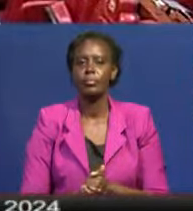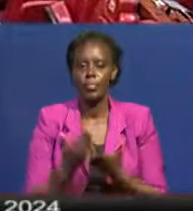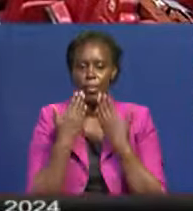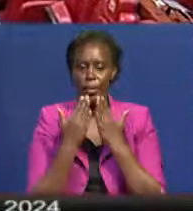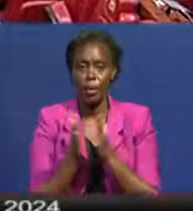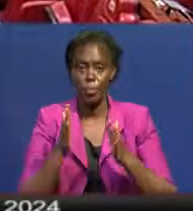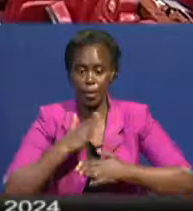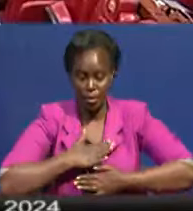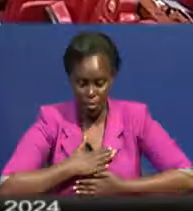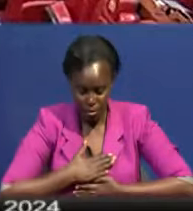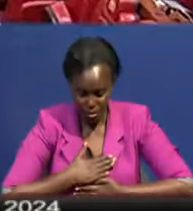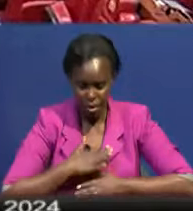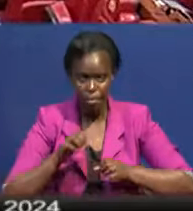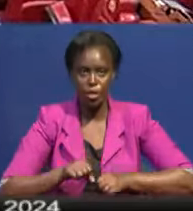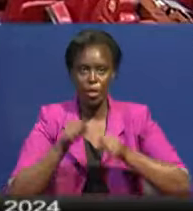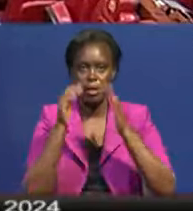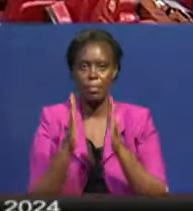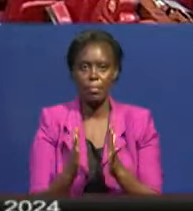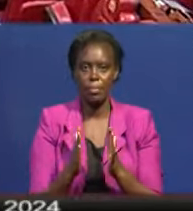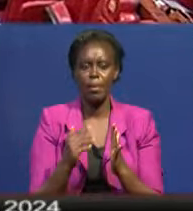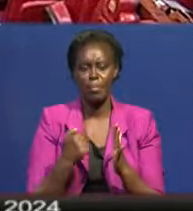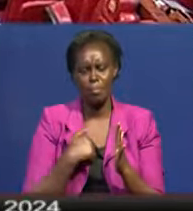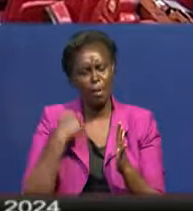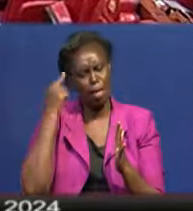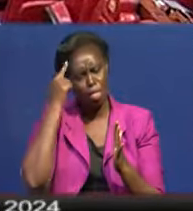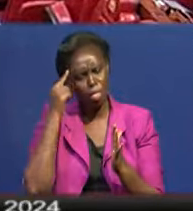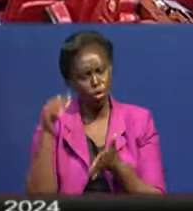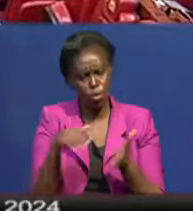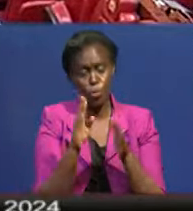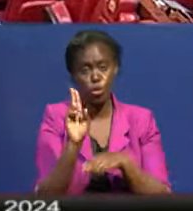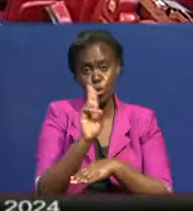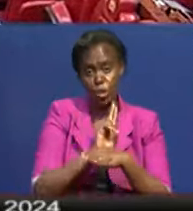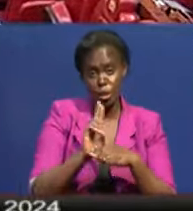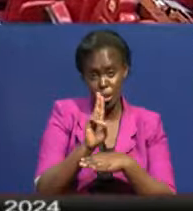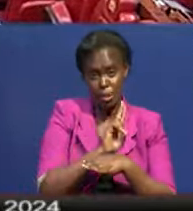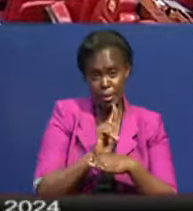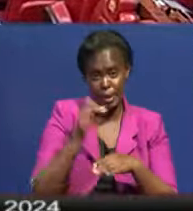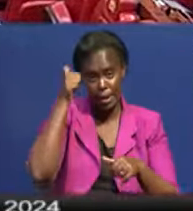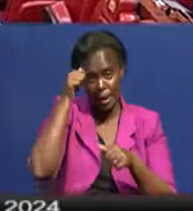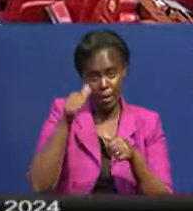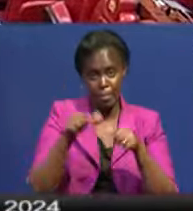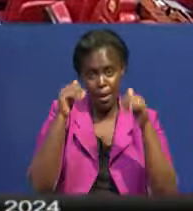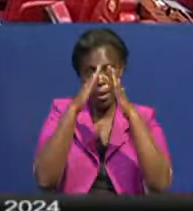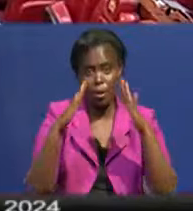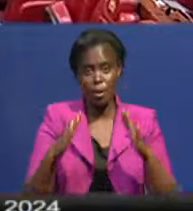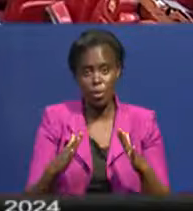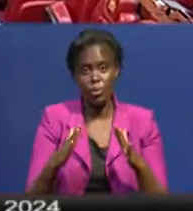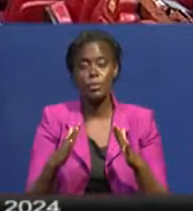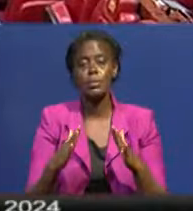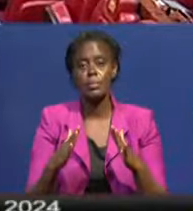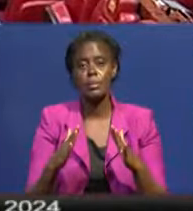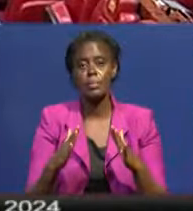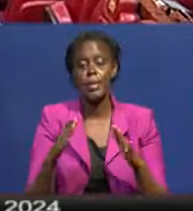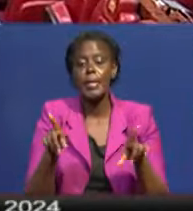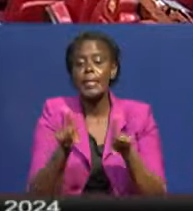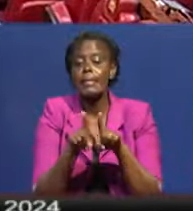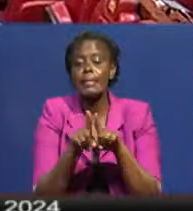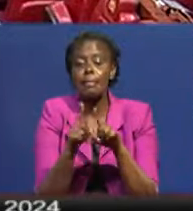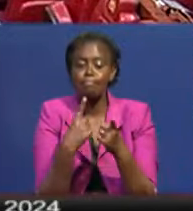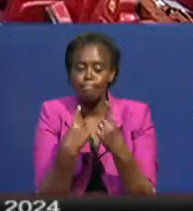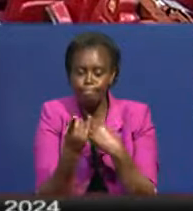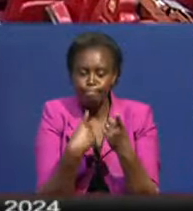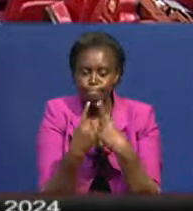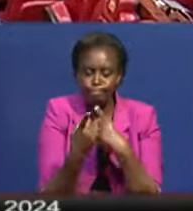Thank you, Honorable Chairperson. I just thought I would use this opportunity to remind the House that even as we